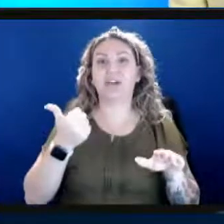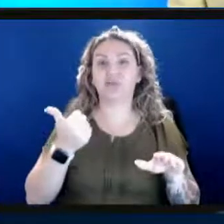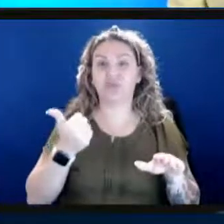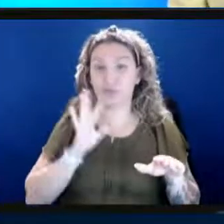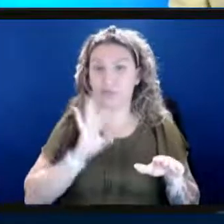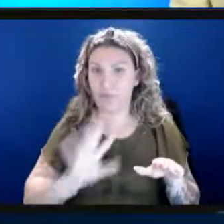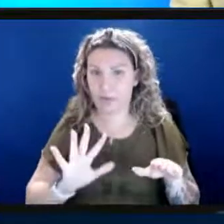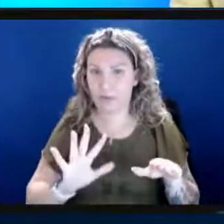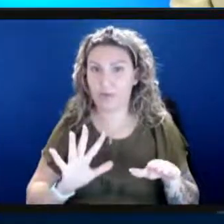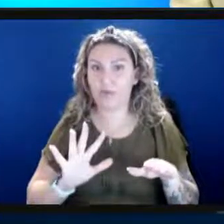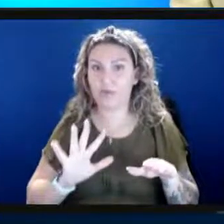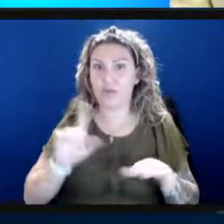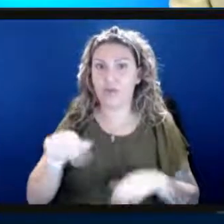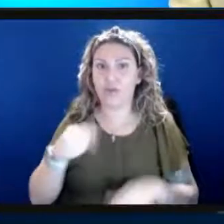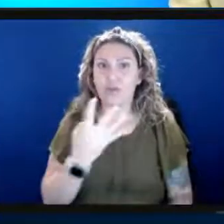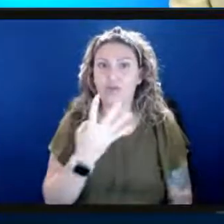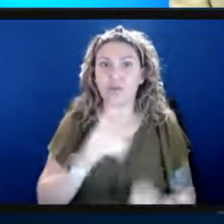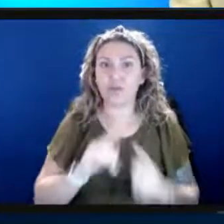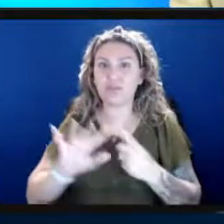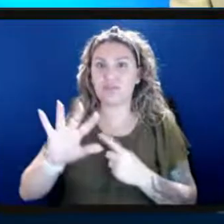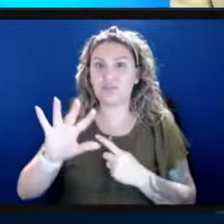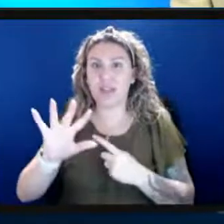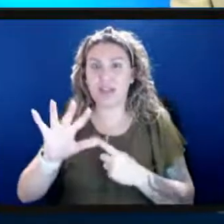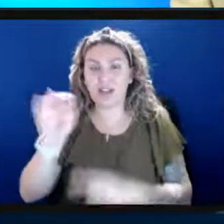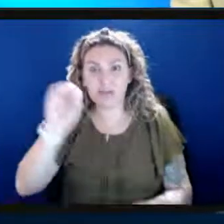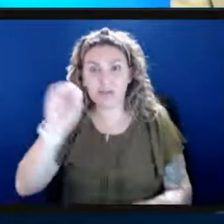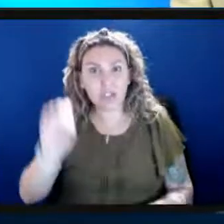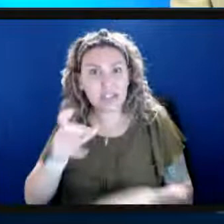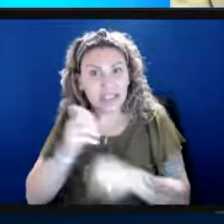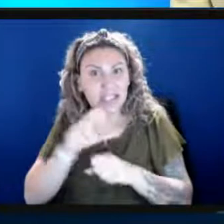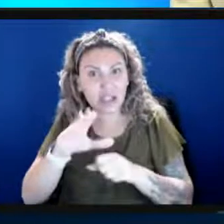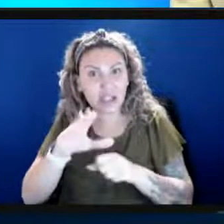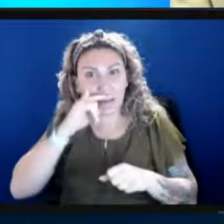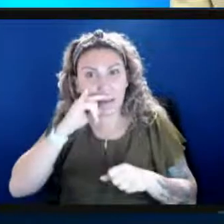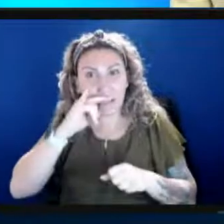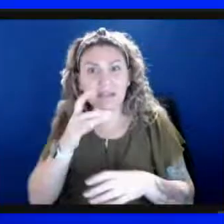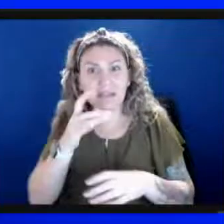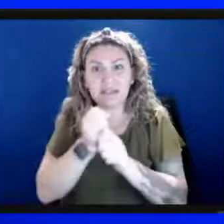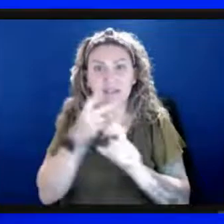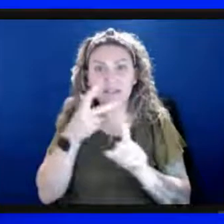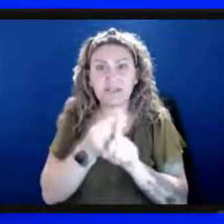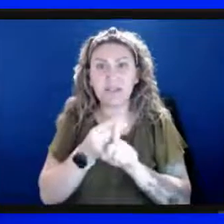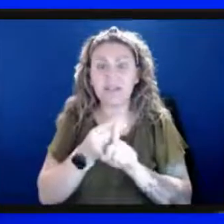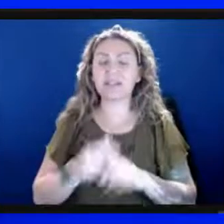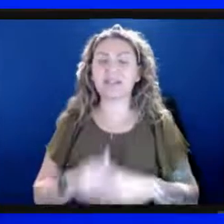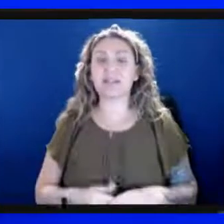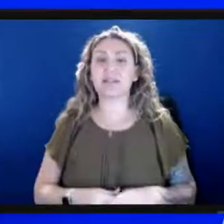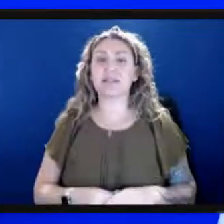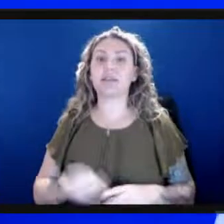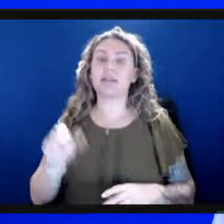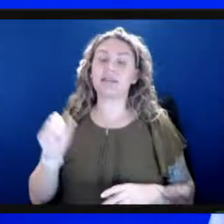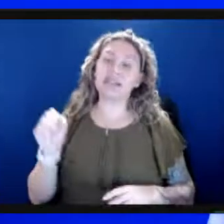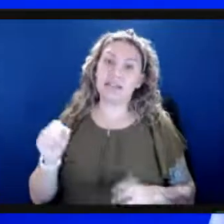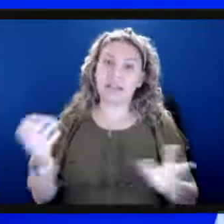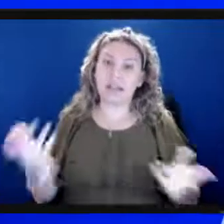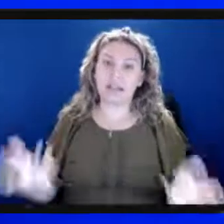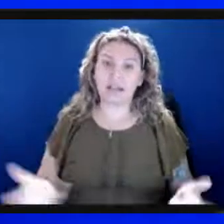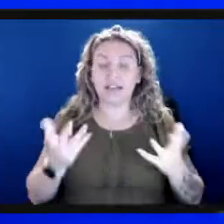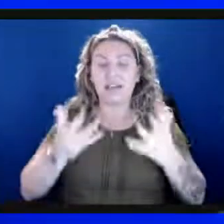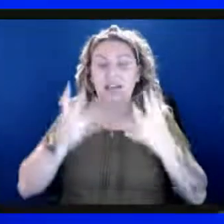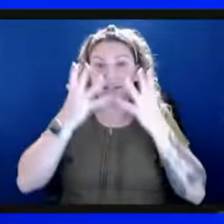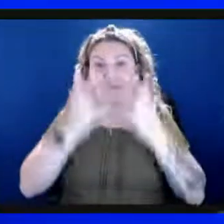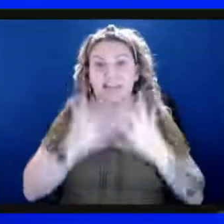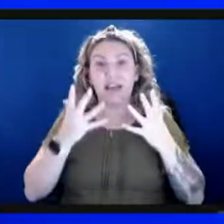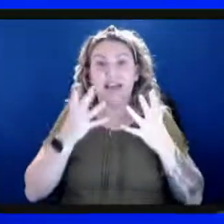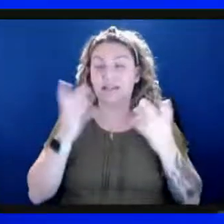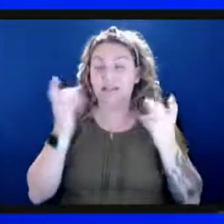4 to 5% of kids parents are getting their kids to take the vaccine. Yeah, I mean, it's certainly sad. It's tragic. We know that